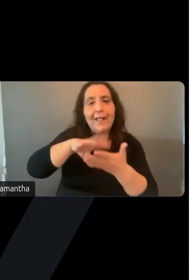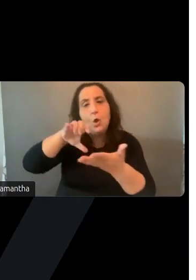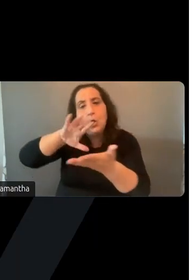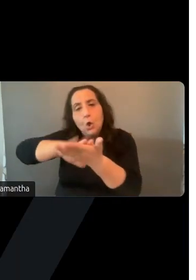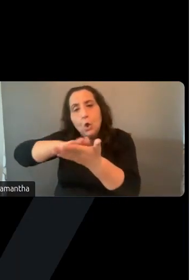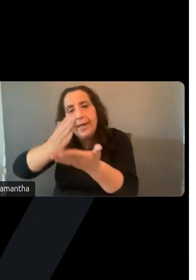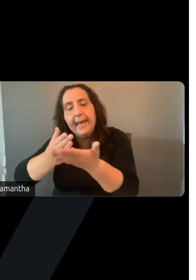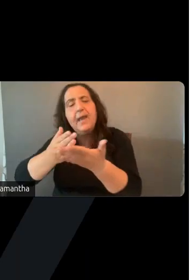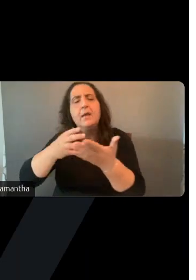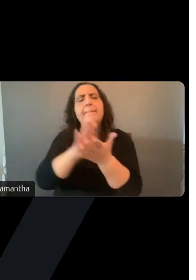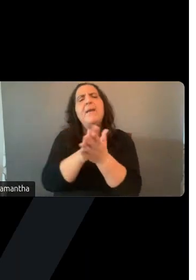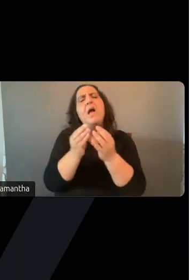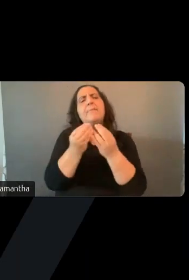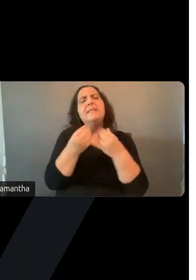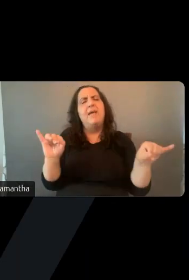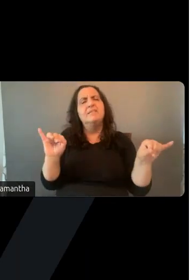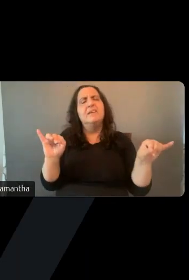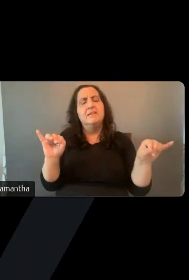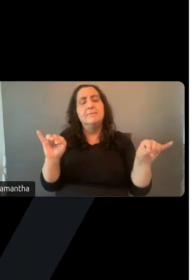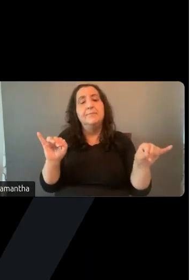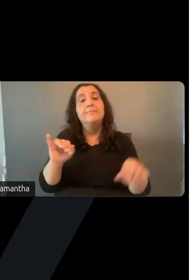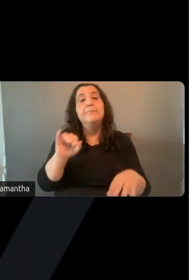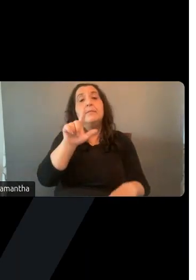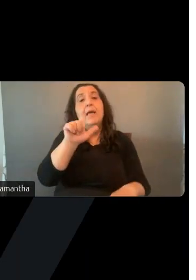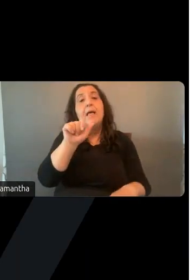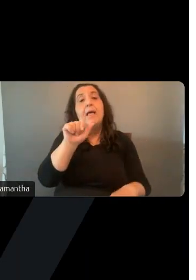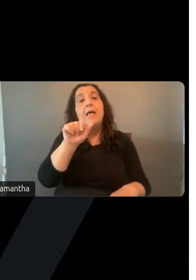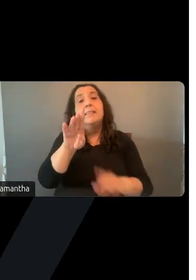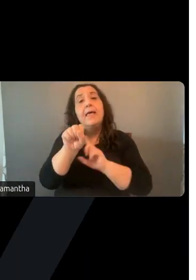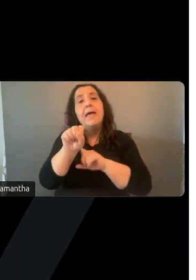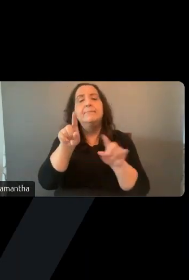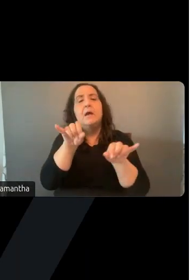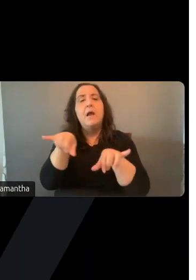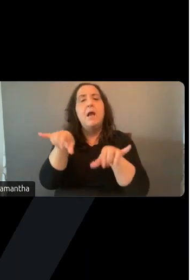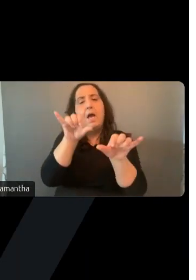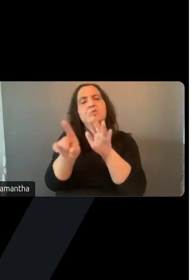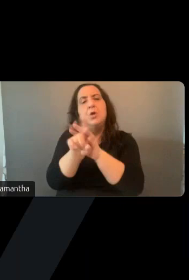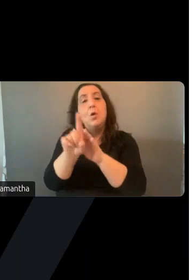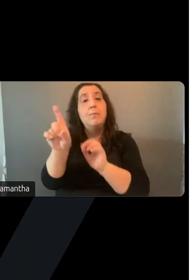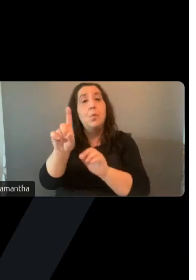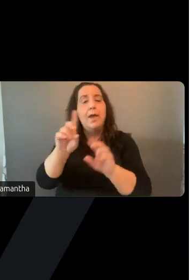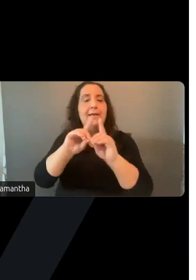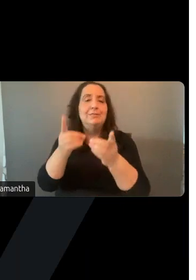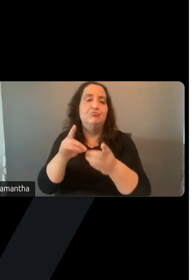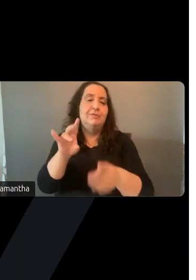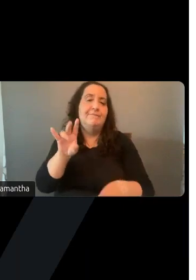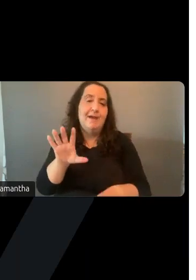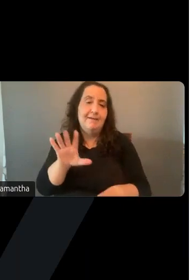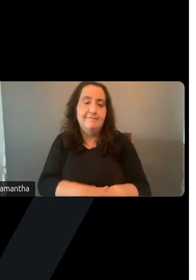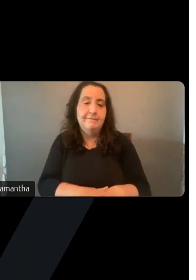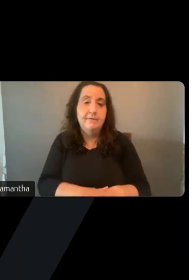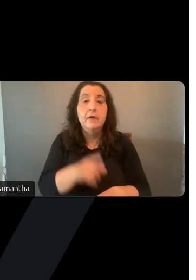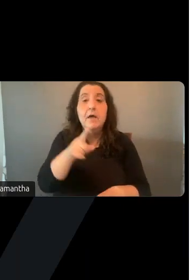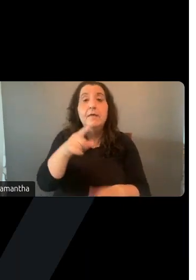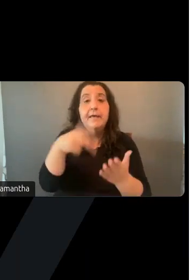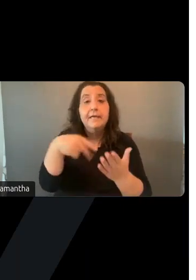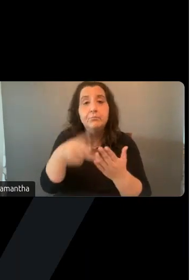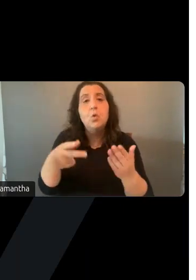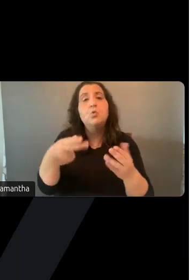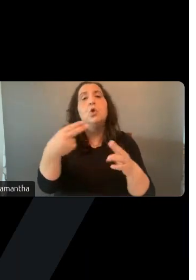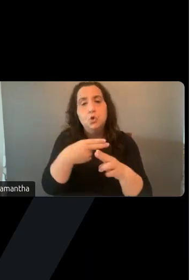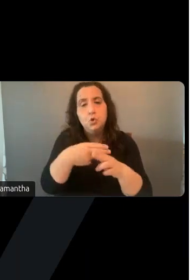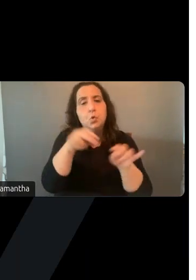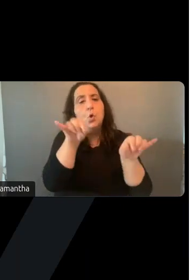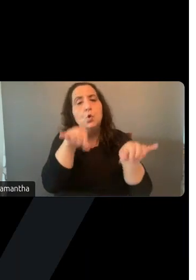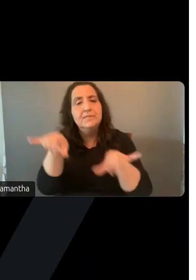independent living skills. Those labs are also very common in District 75. These programs use the standard public school